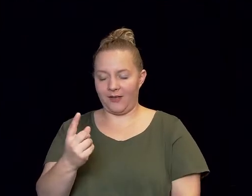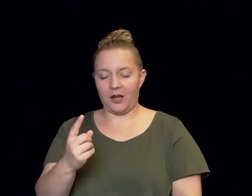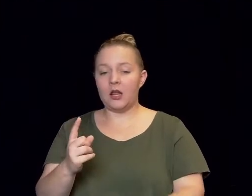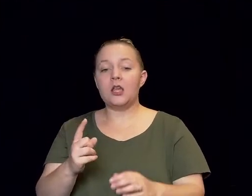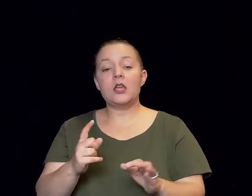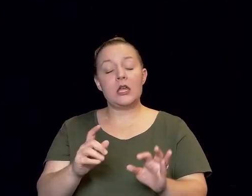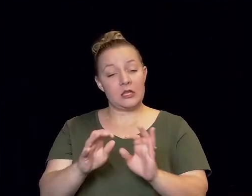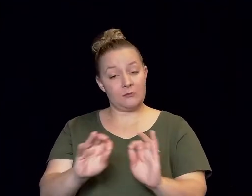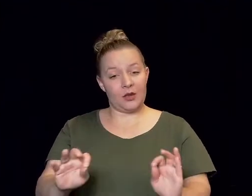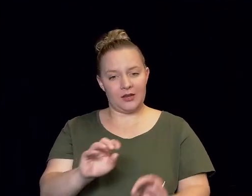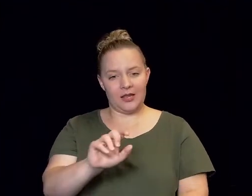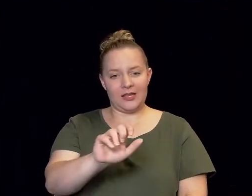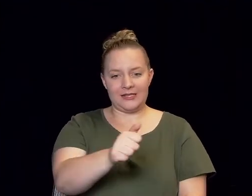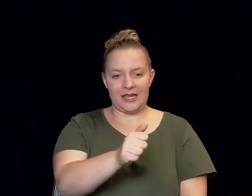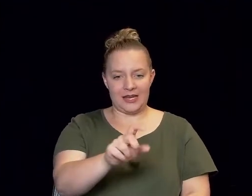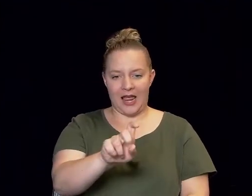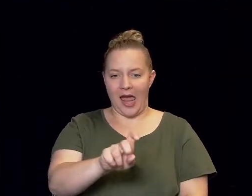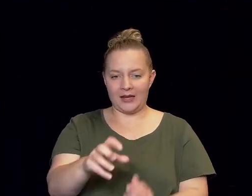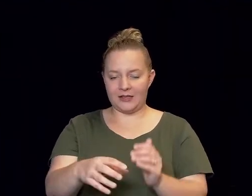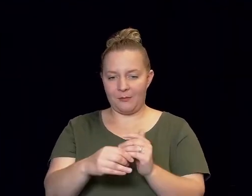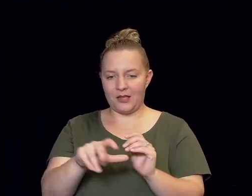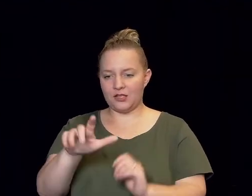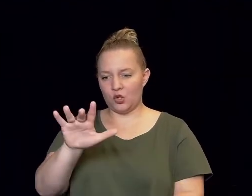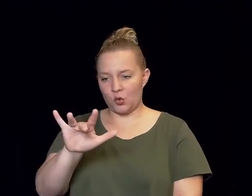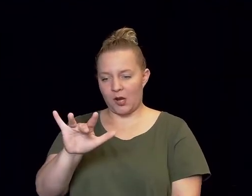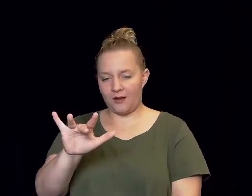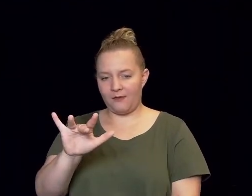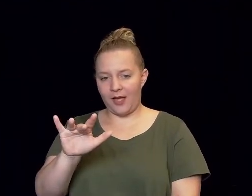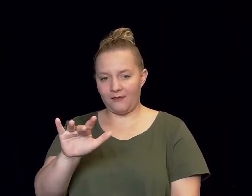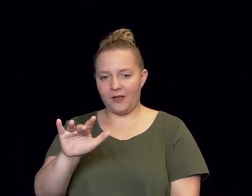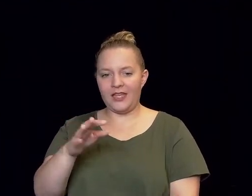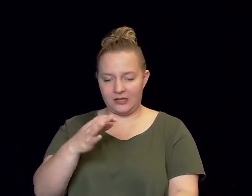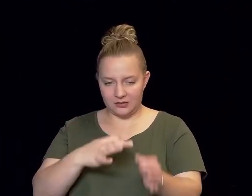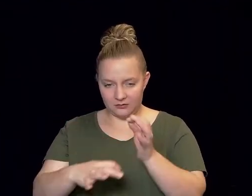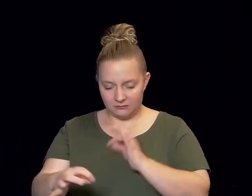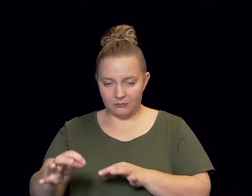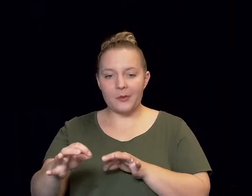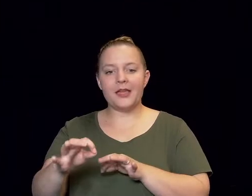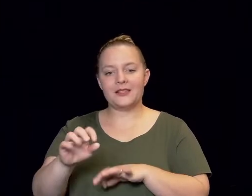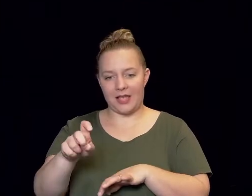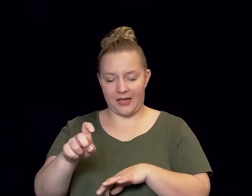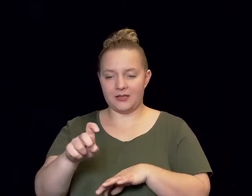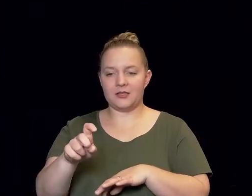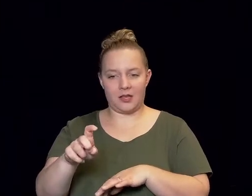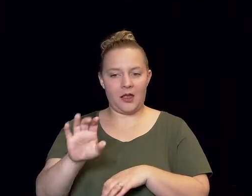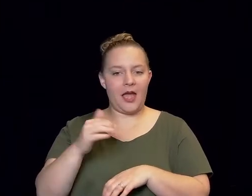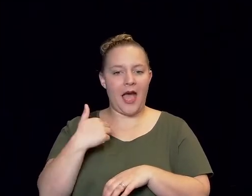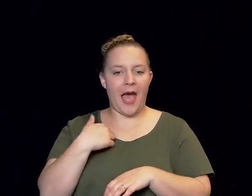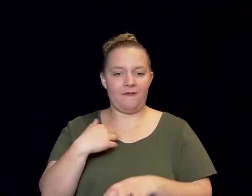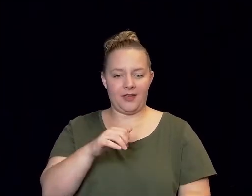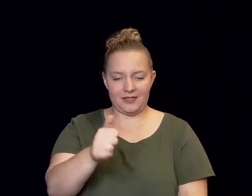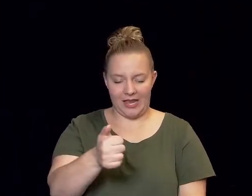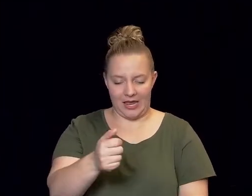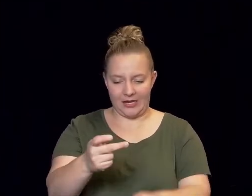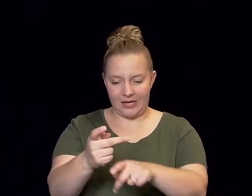expression, 10x plus 25 instead of x, I'm going to replace it. So I've got